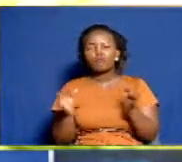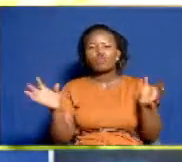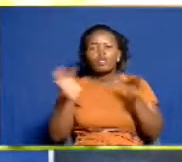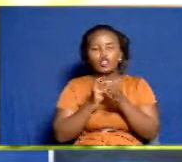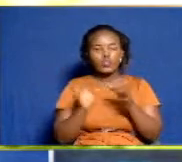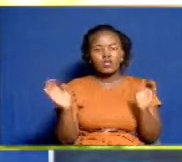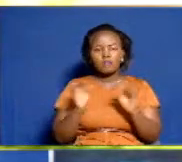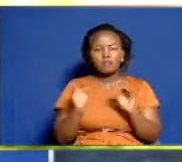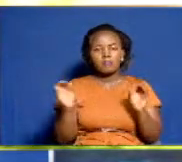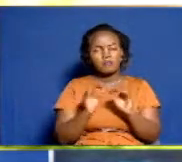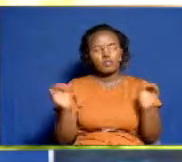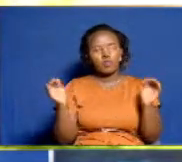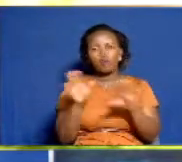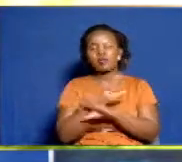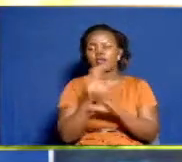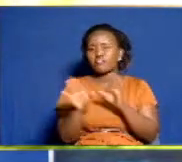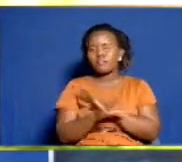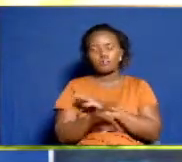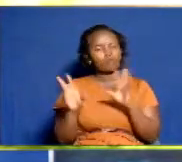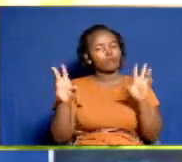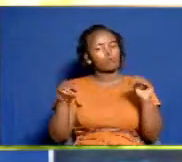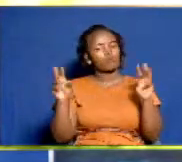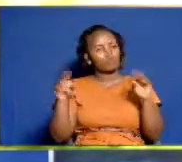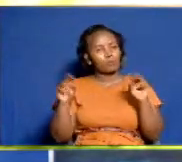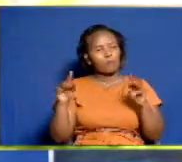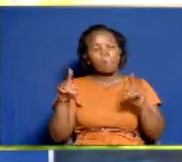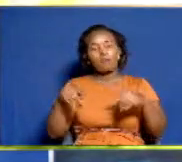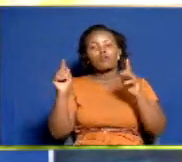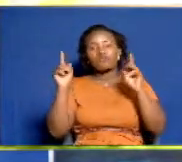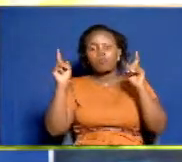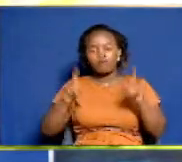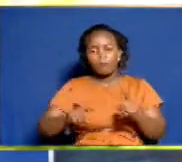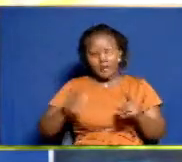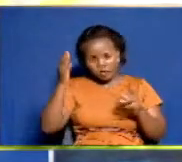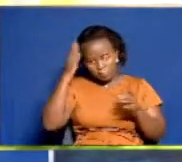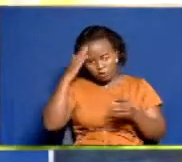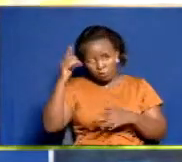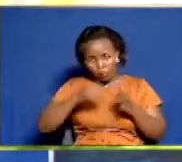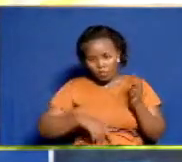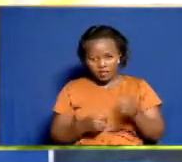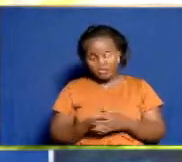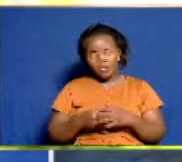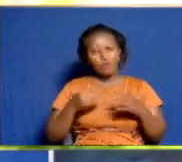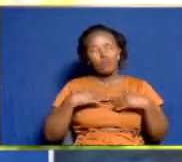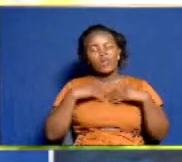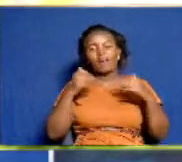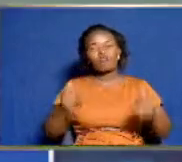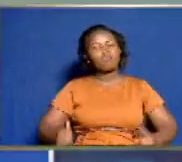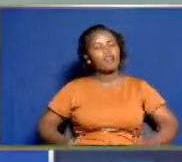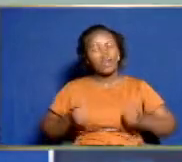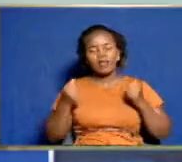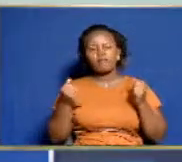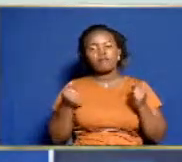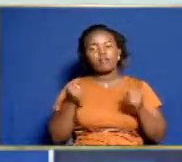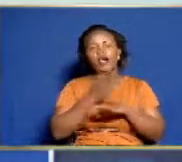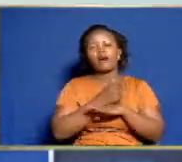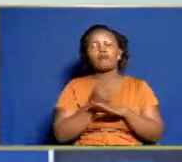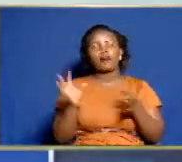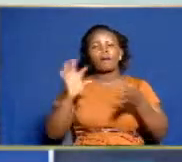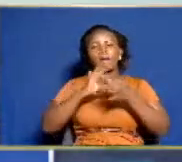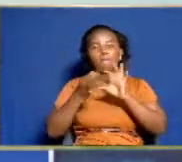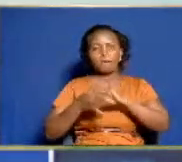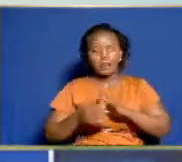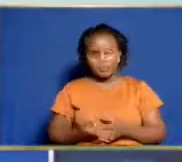end of everything. No, they should know that there is life after that, you know.